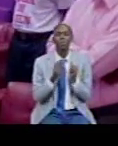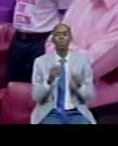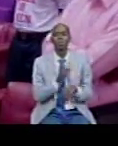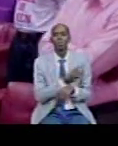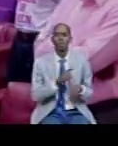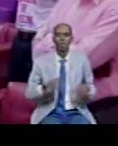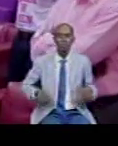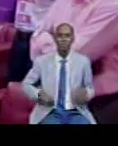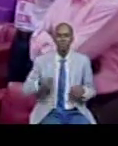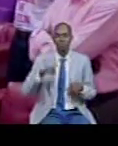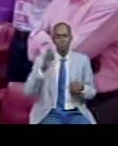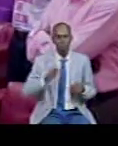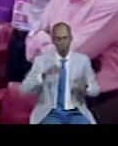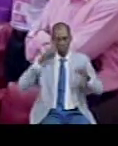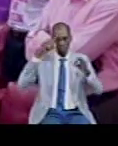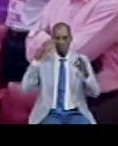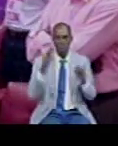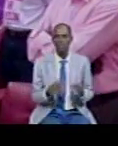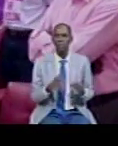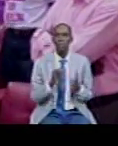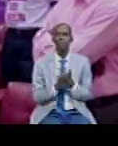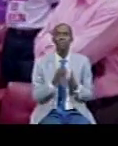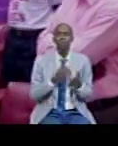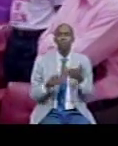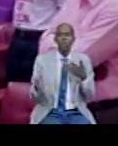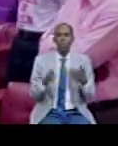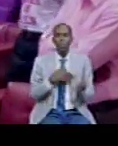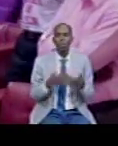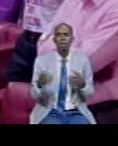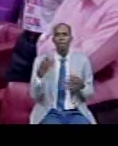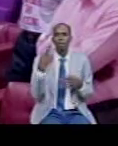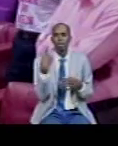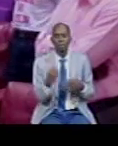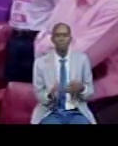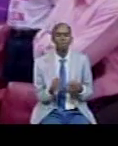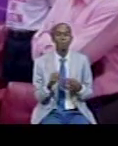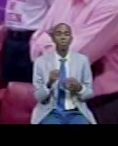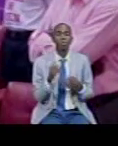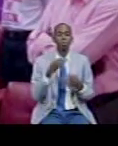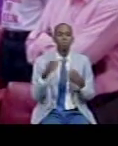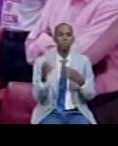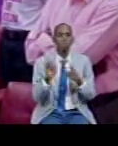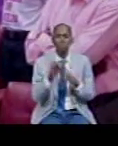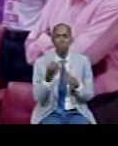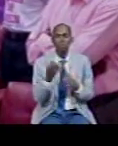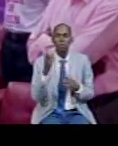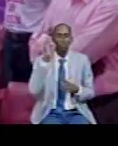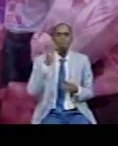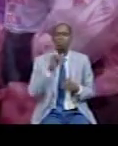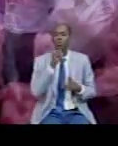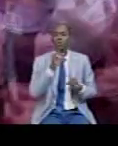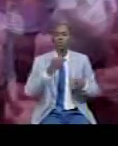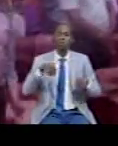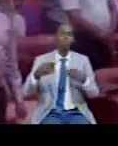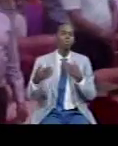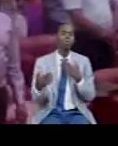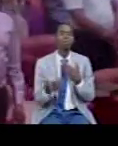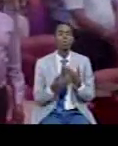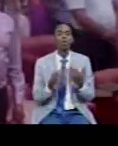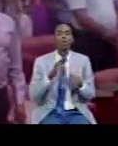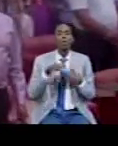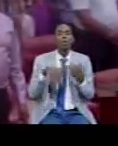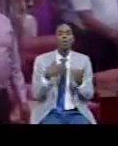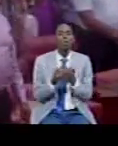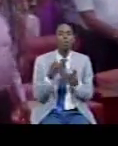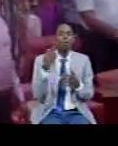and decided that no matter the situation, I'm not going to look back. All these heroes of faith, they made